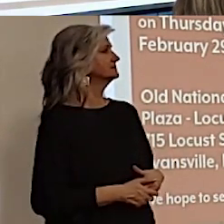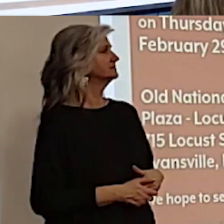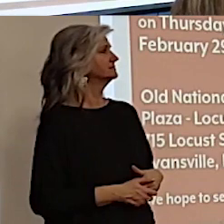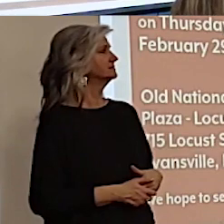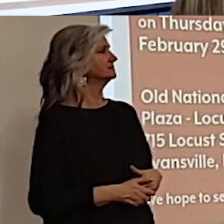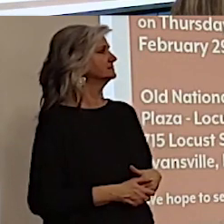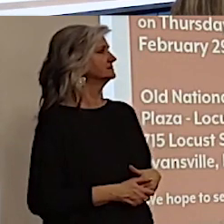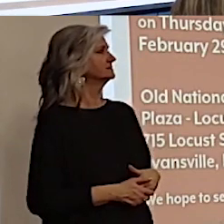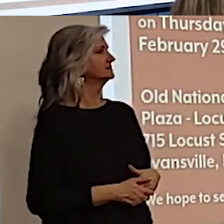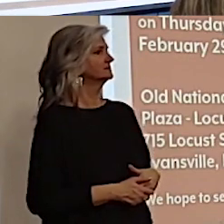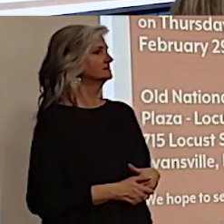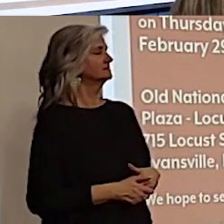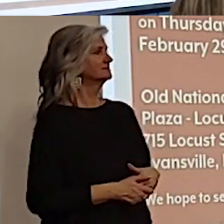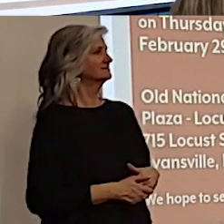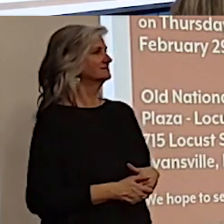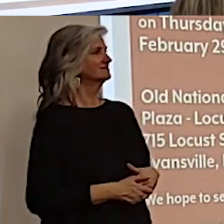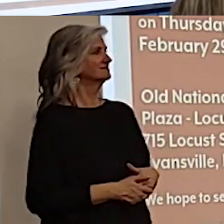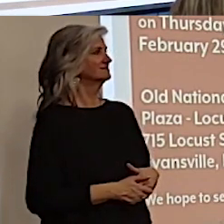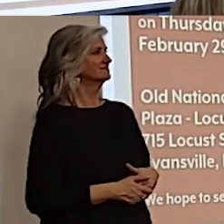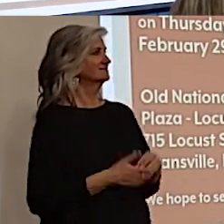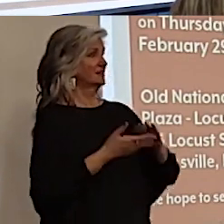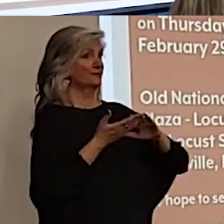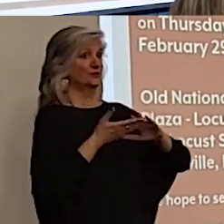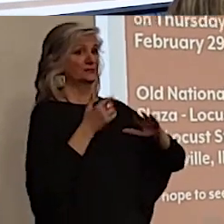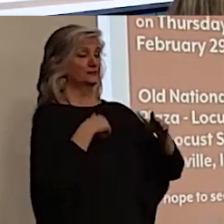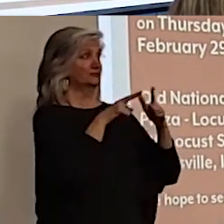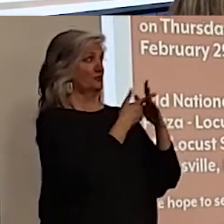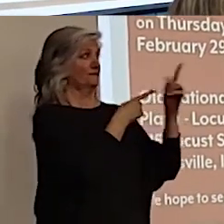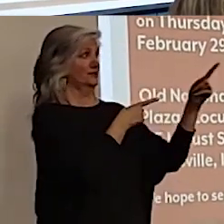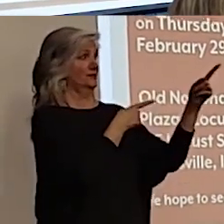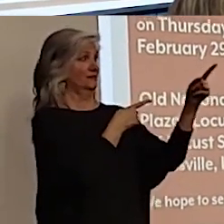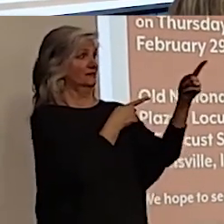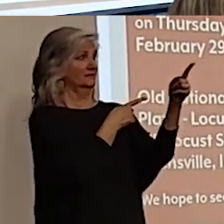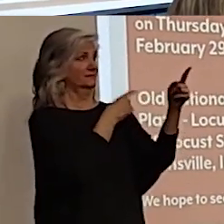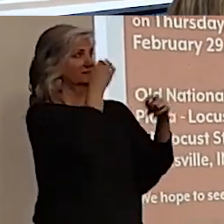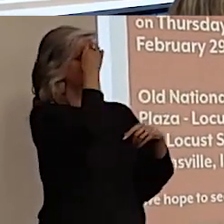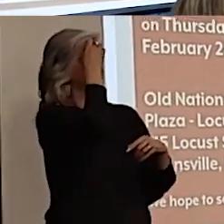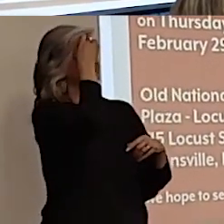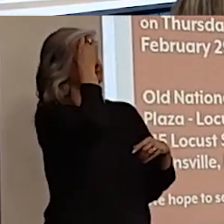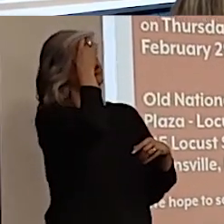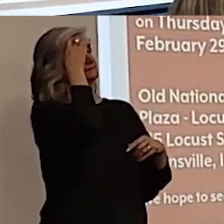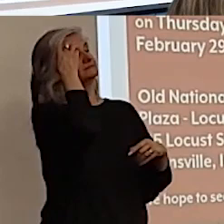And let me, this one does work. I'm going to start over here and then we'll work over there.